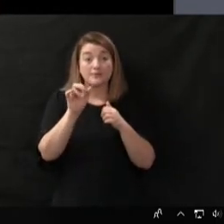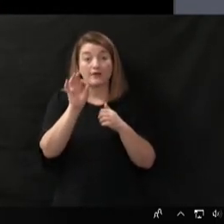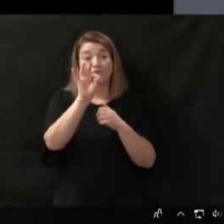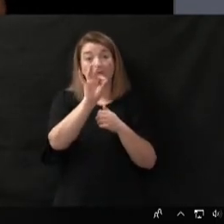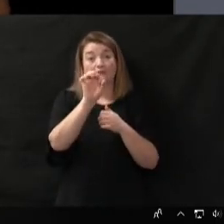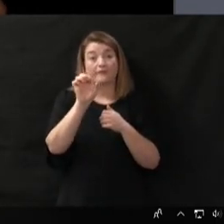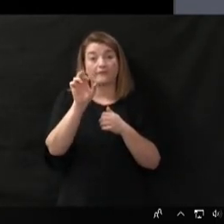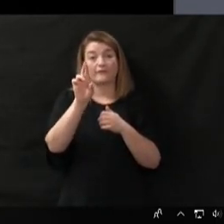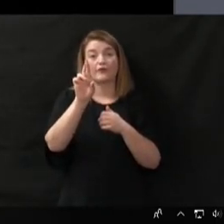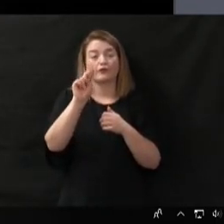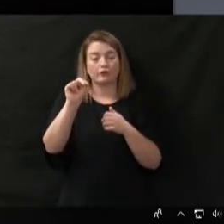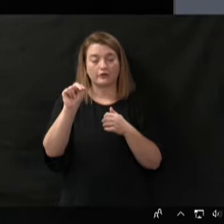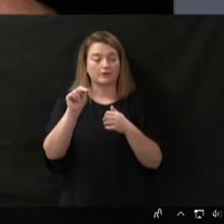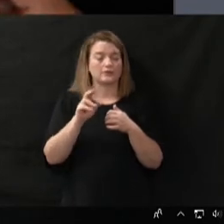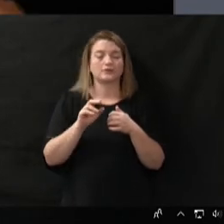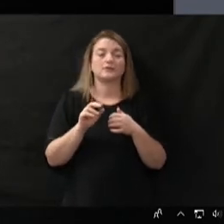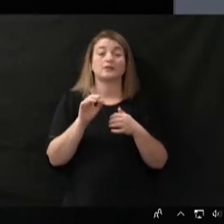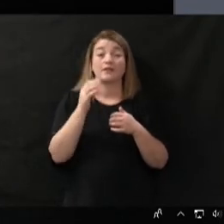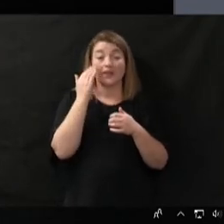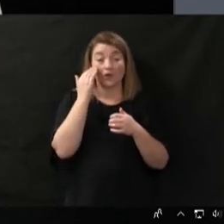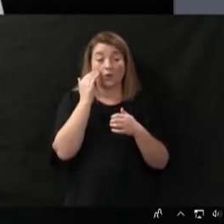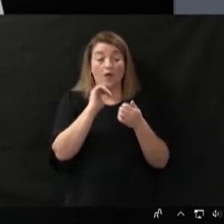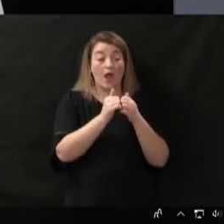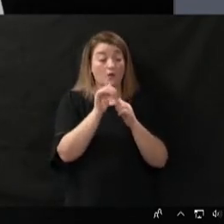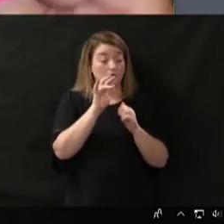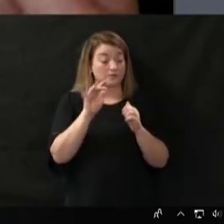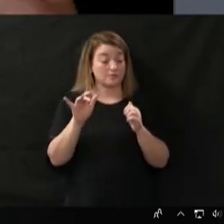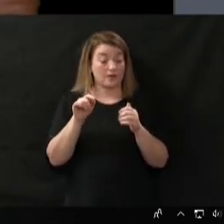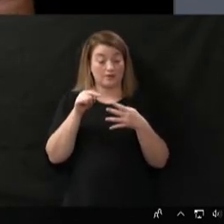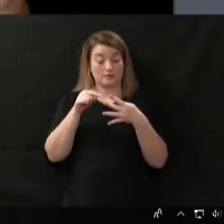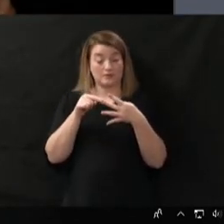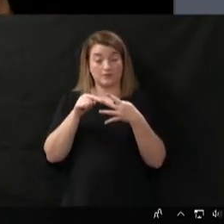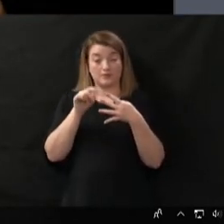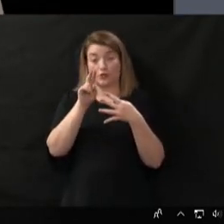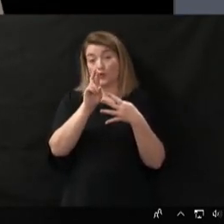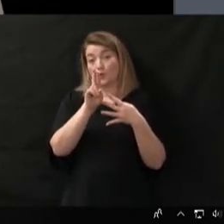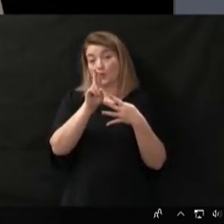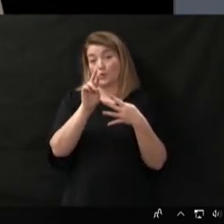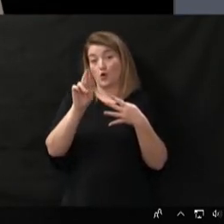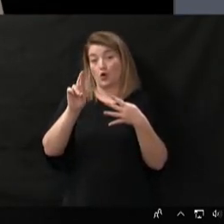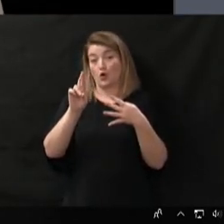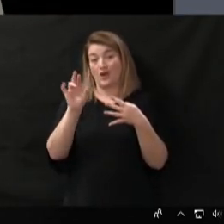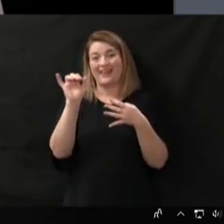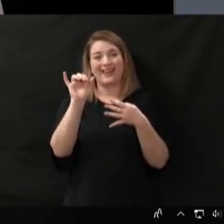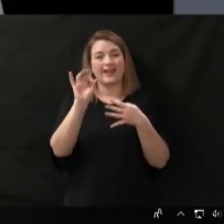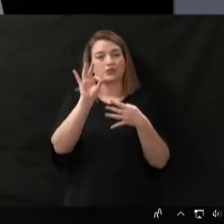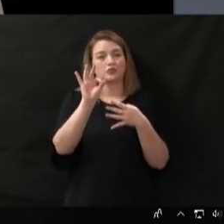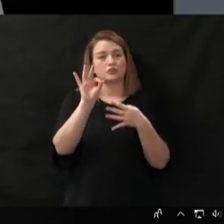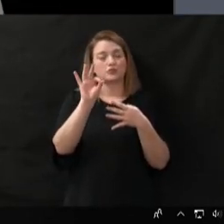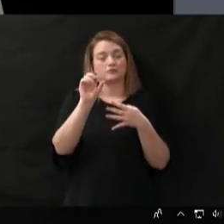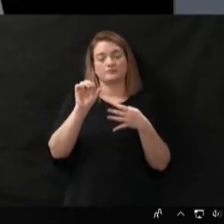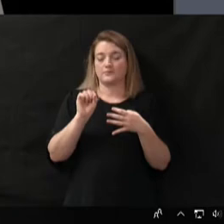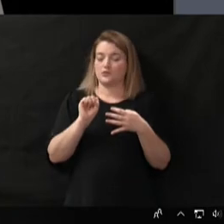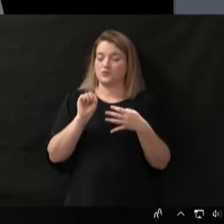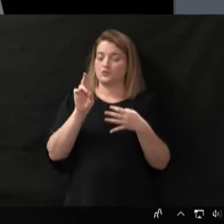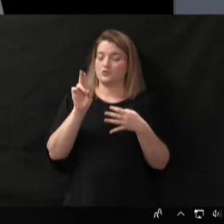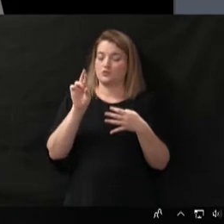they know how to spell it. This UR says as in surf.